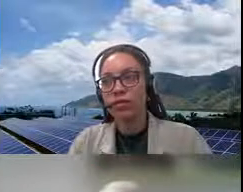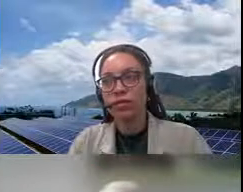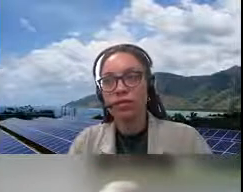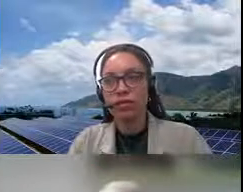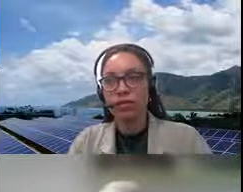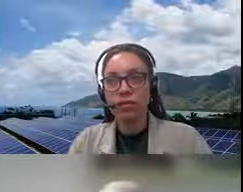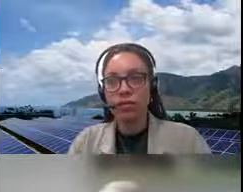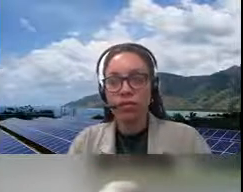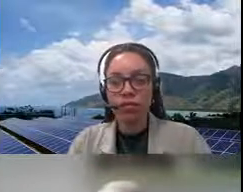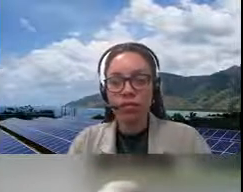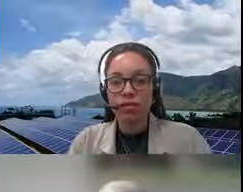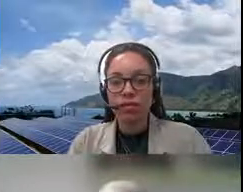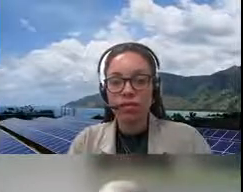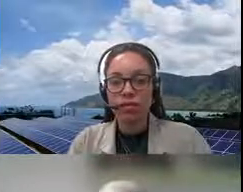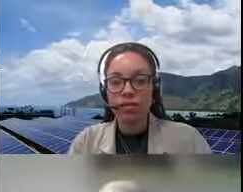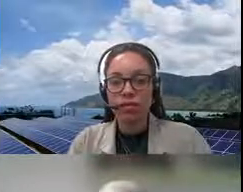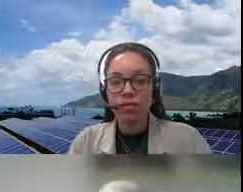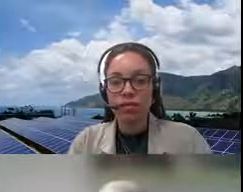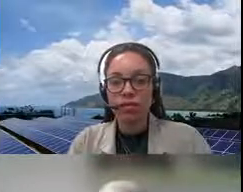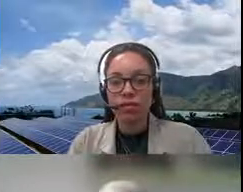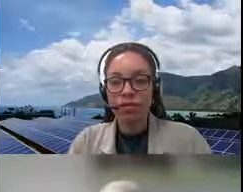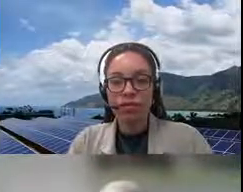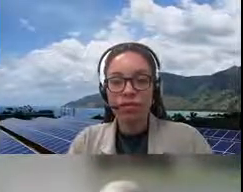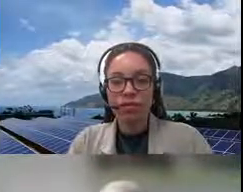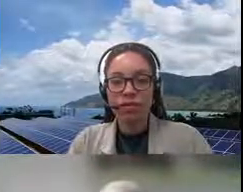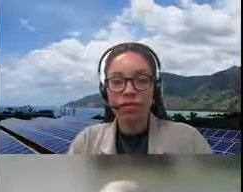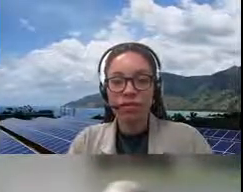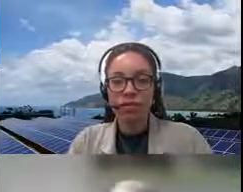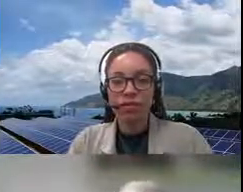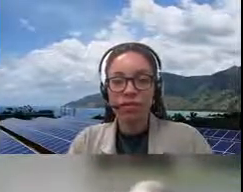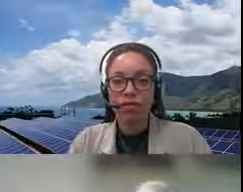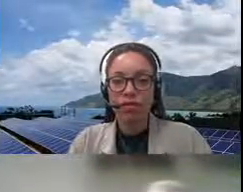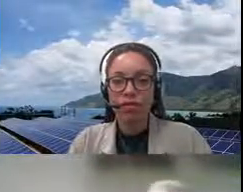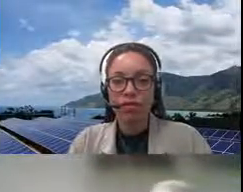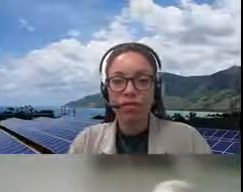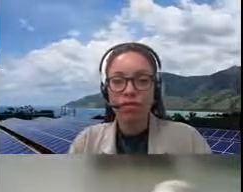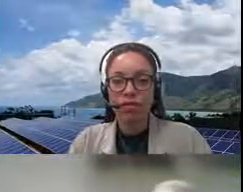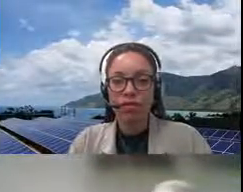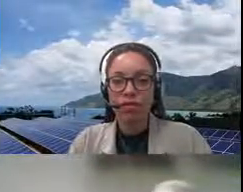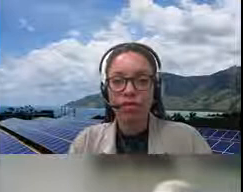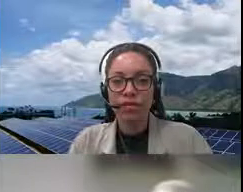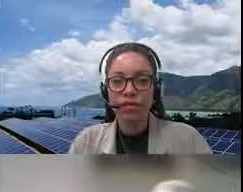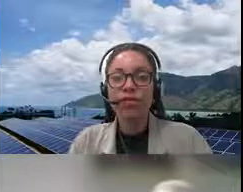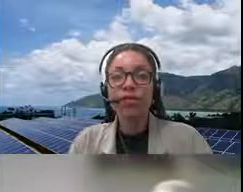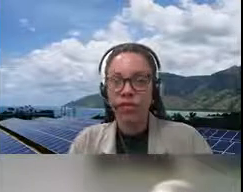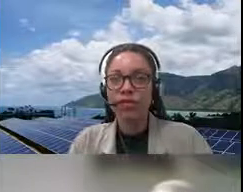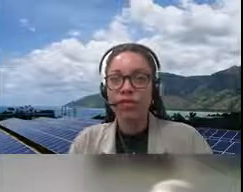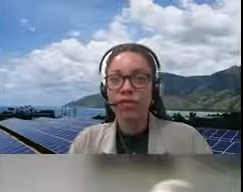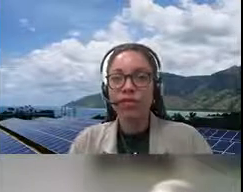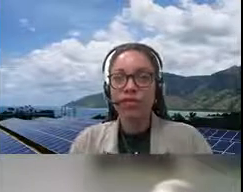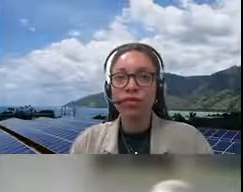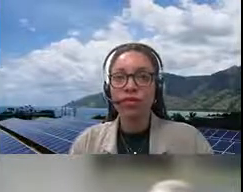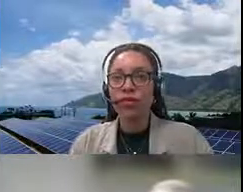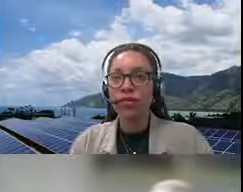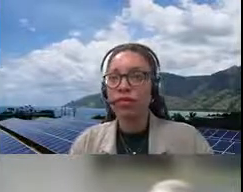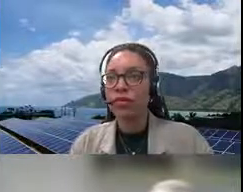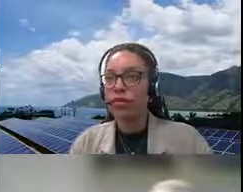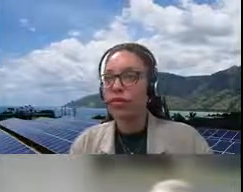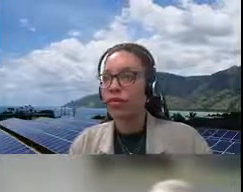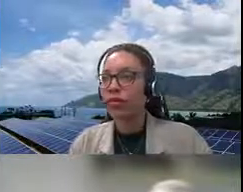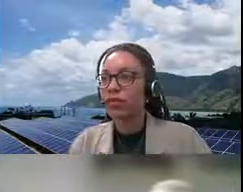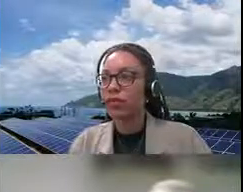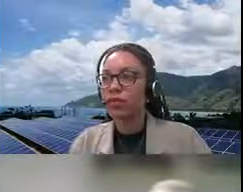Our financial assumptions, you could argue about till you're blue in the face. The reality is we got close enough to have some significant learnings about each of these